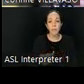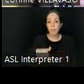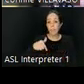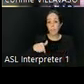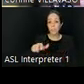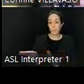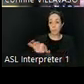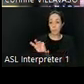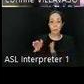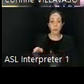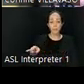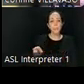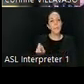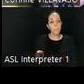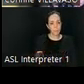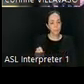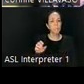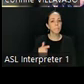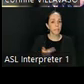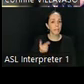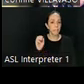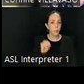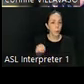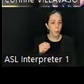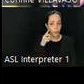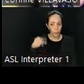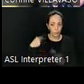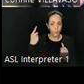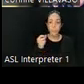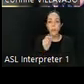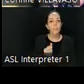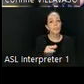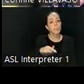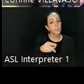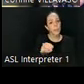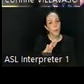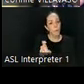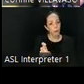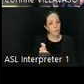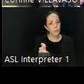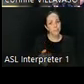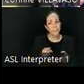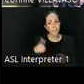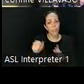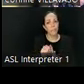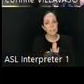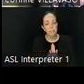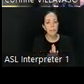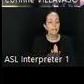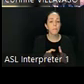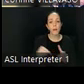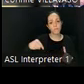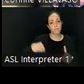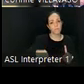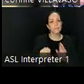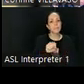Oregonian, not just that they have a PO box listed for Beaverton, Oregon, that they reside in